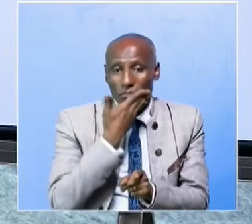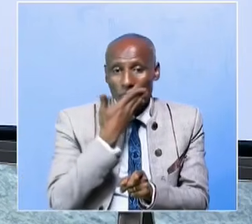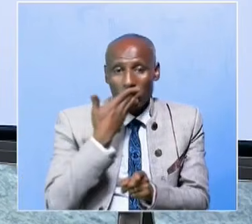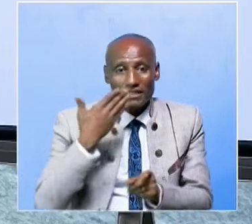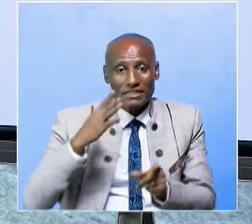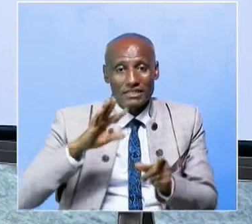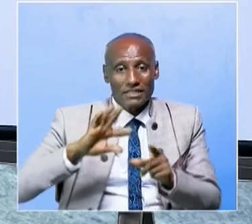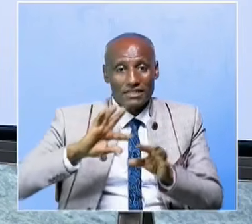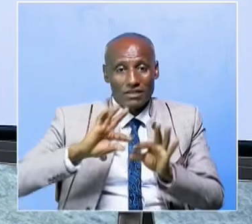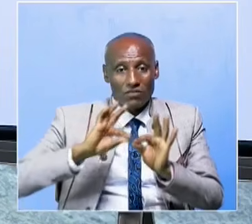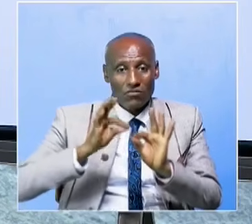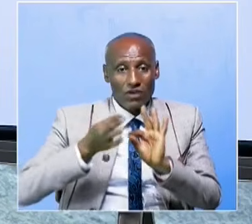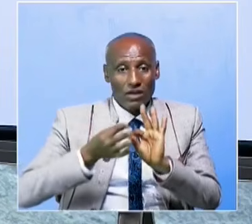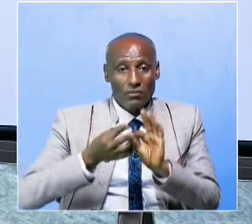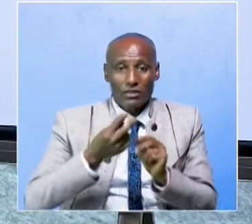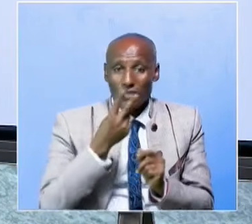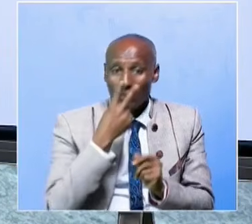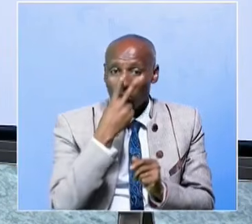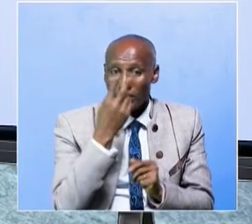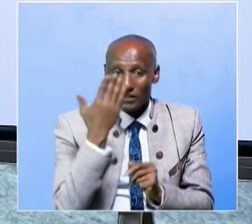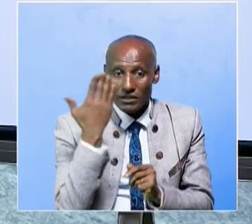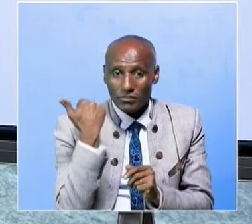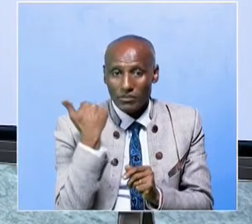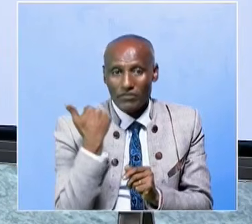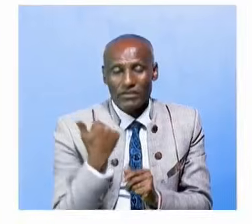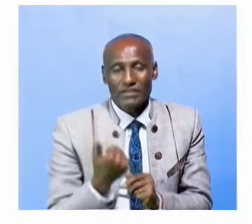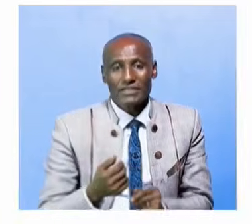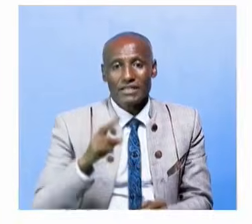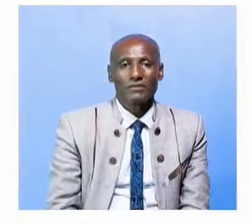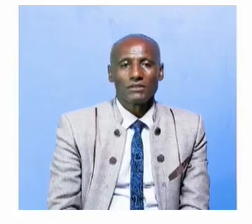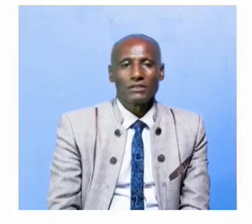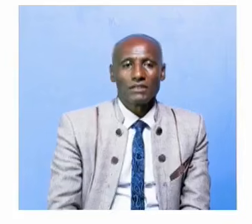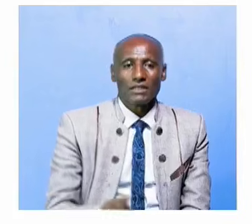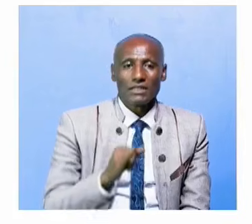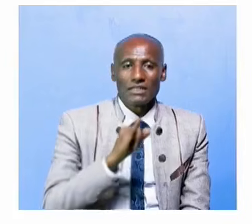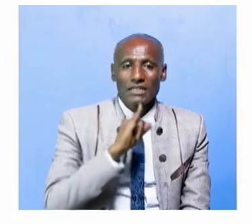have seen so far, okay? Number 2.